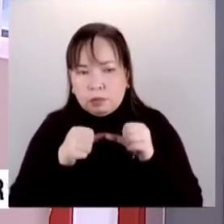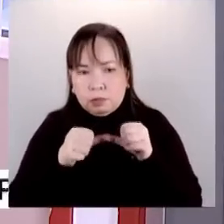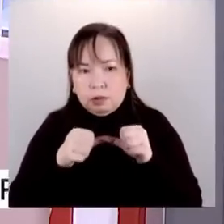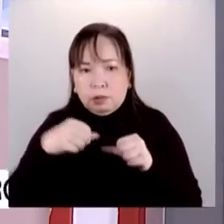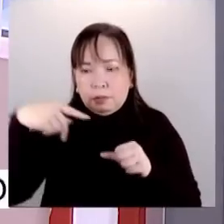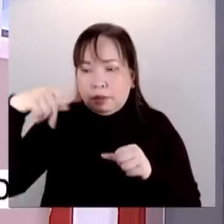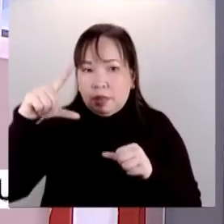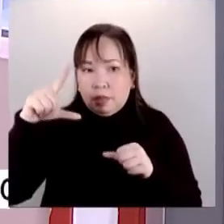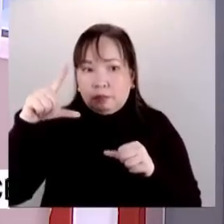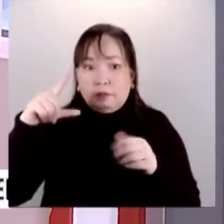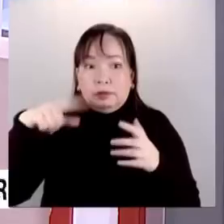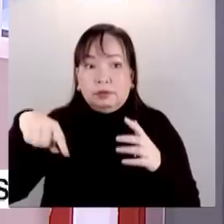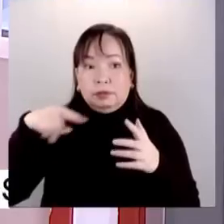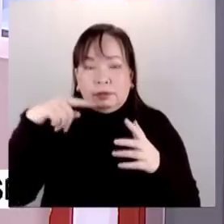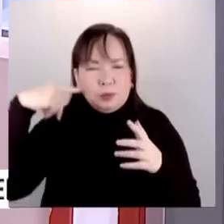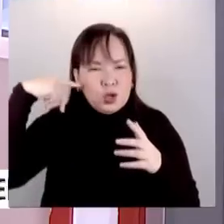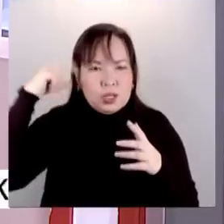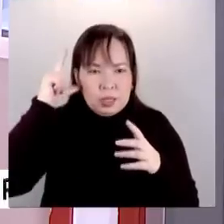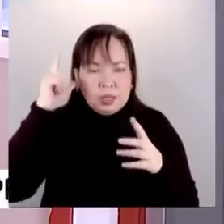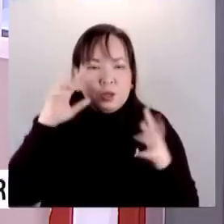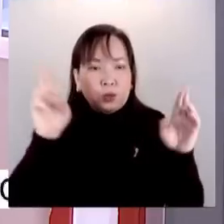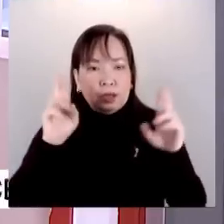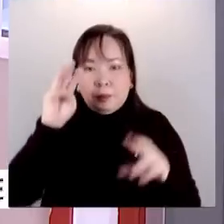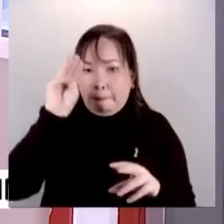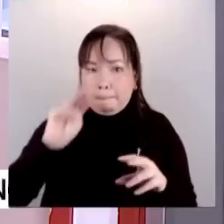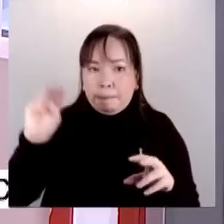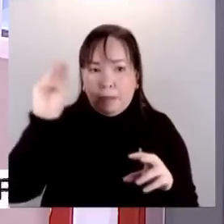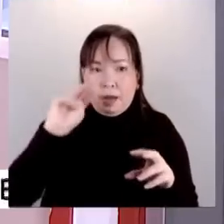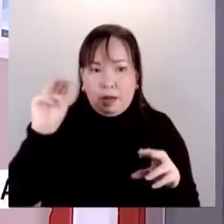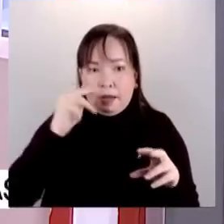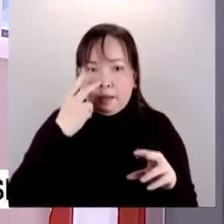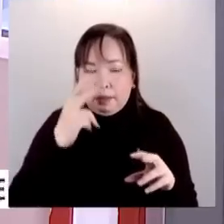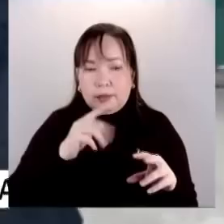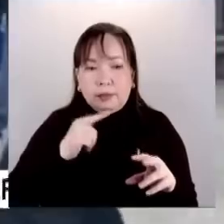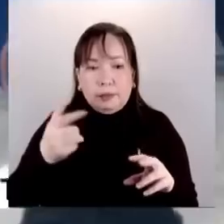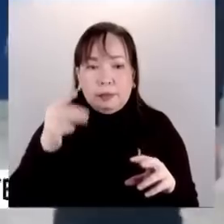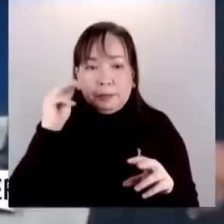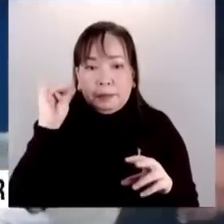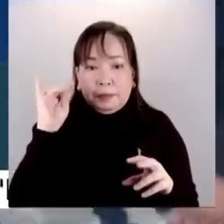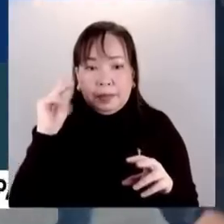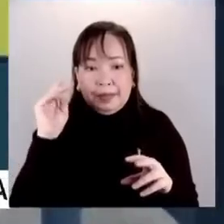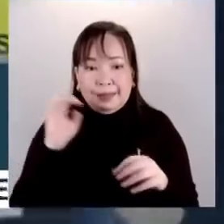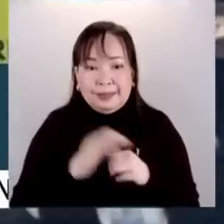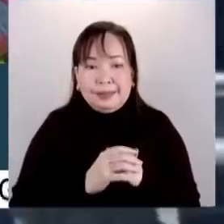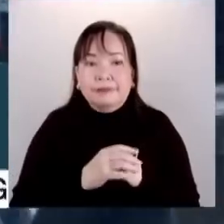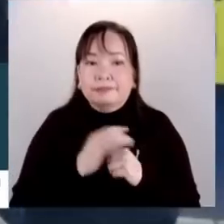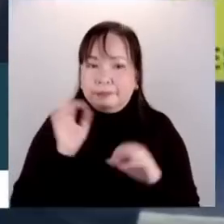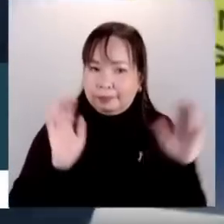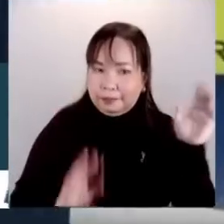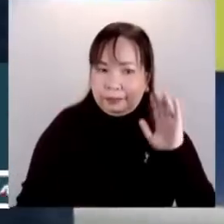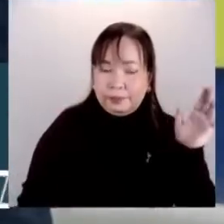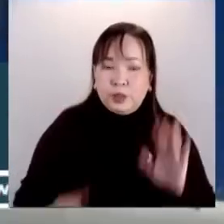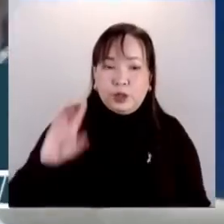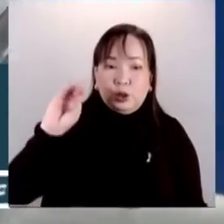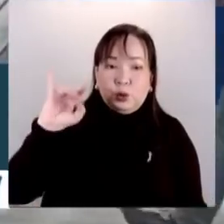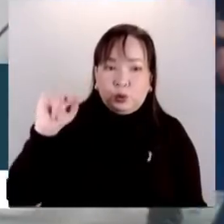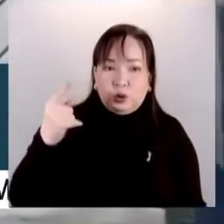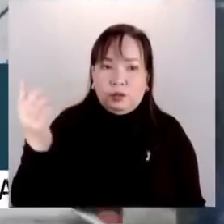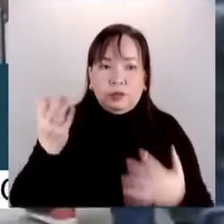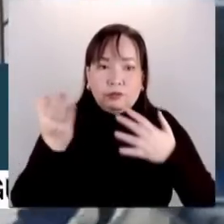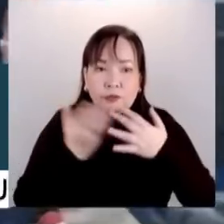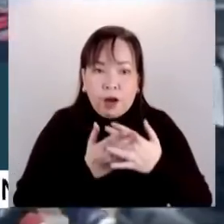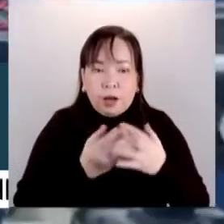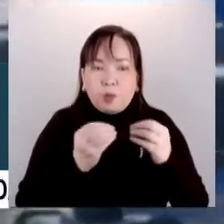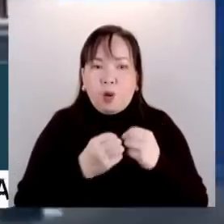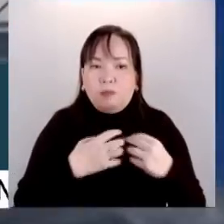Monday. Mike Navalio now joins us with details. Mike, over to you. Hi, Carmina. The Department of Justice is eyeing the filing of additional